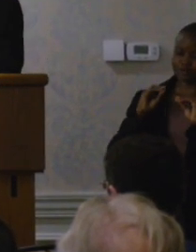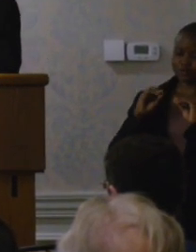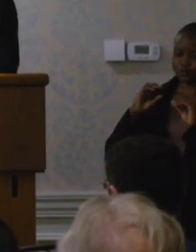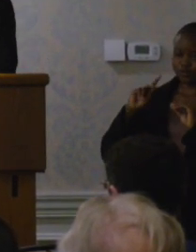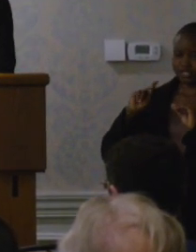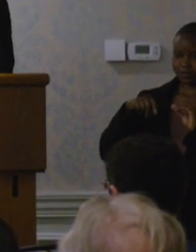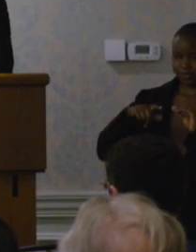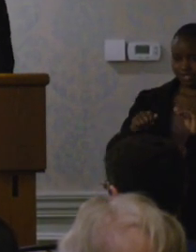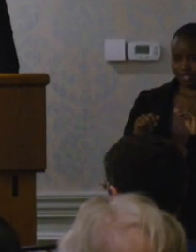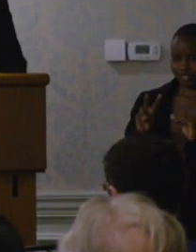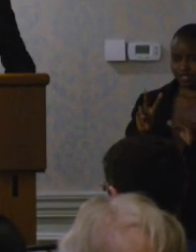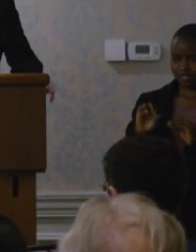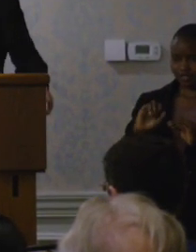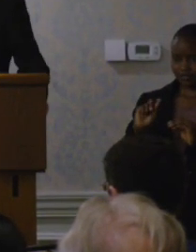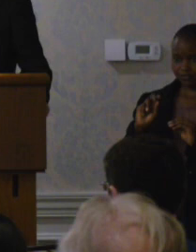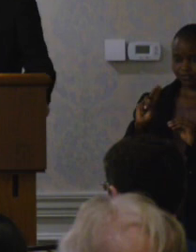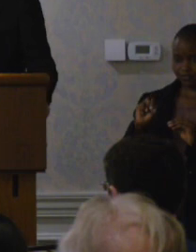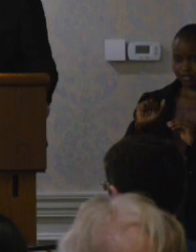But first I'm going to